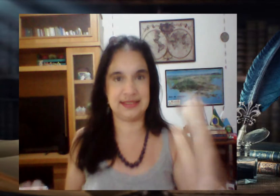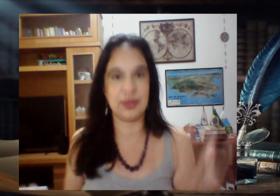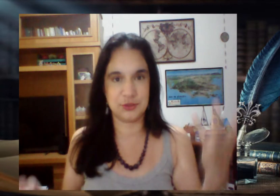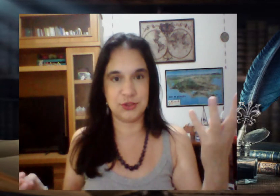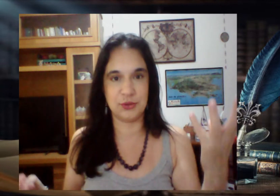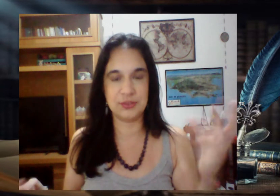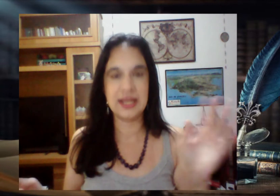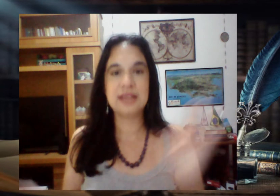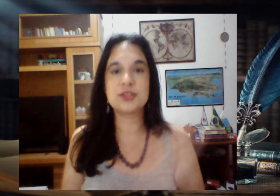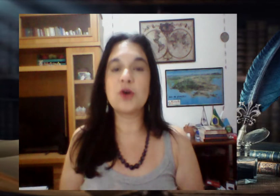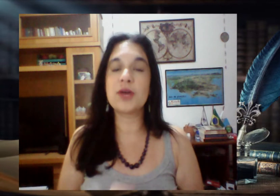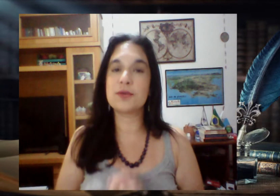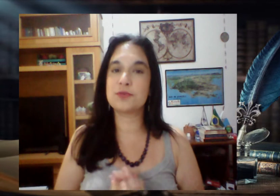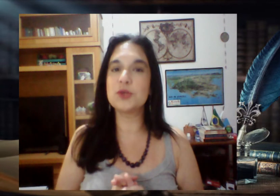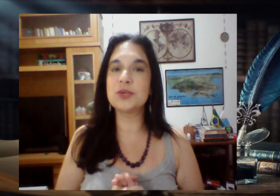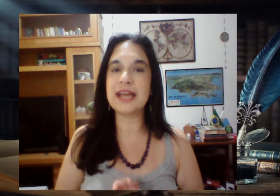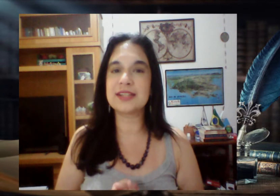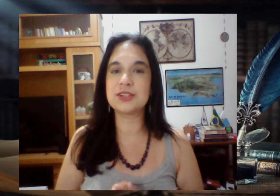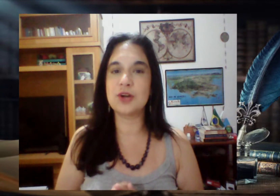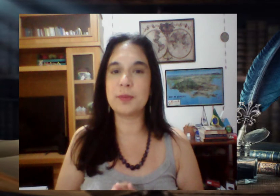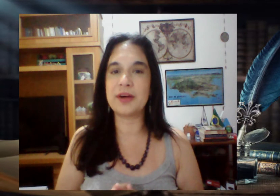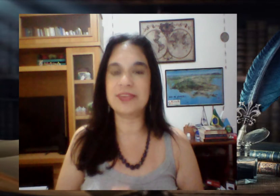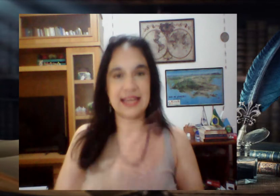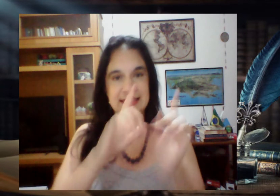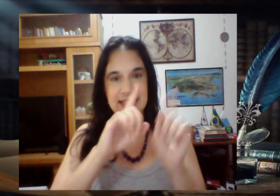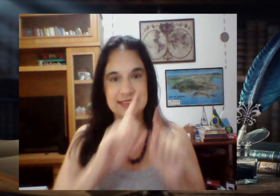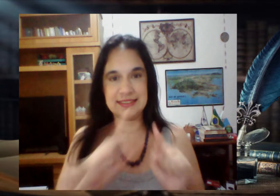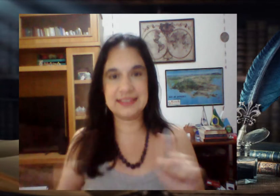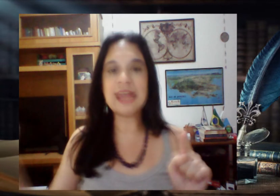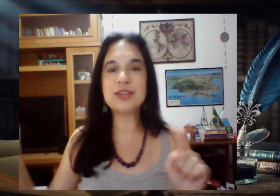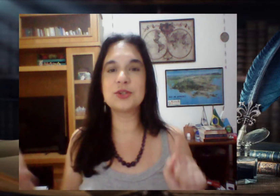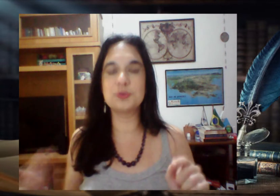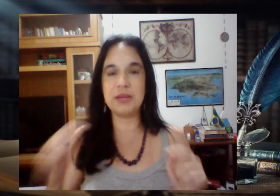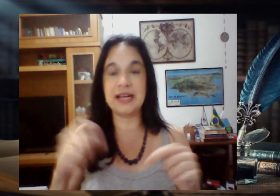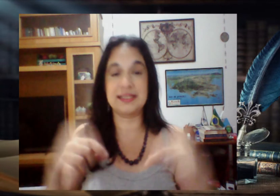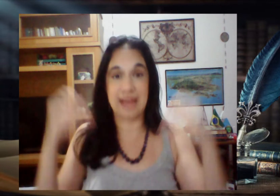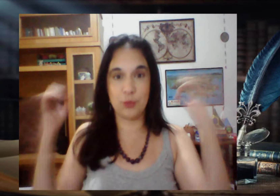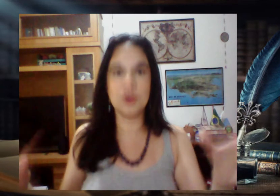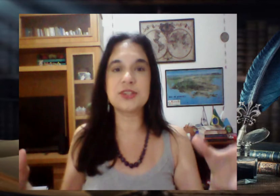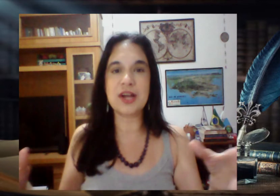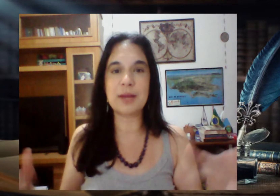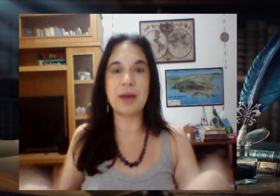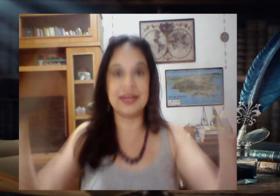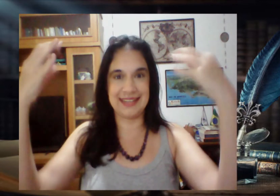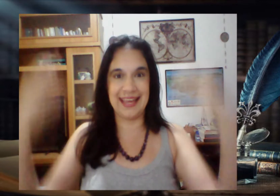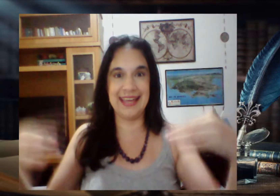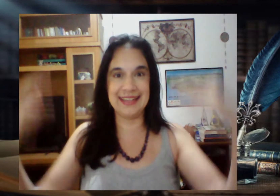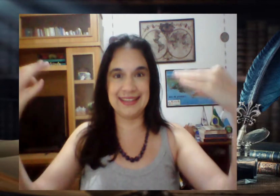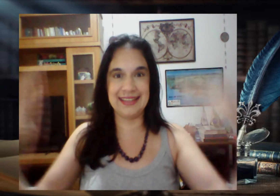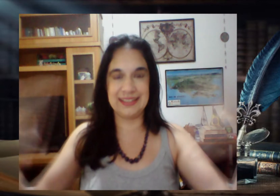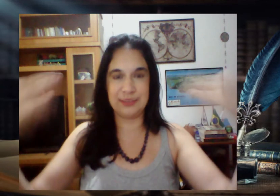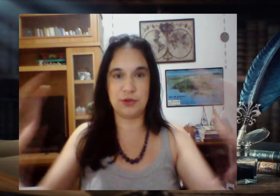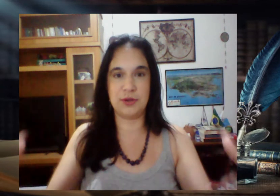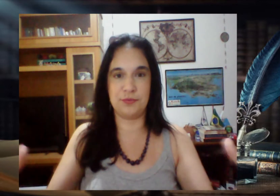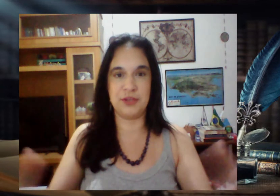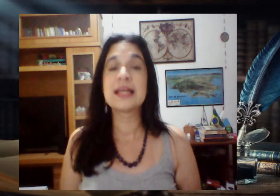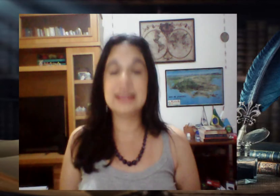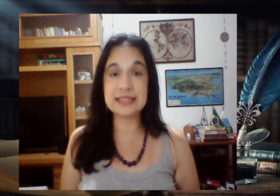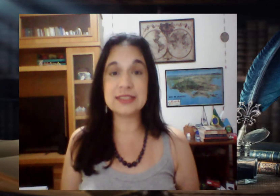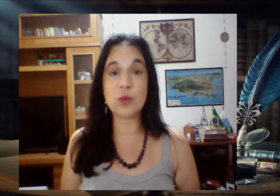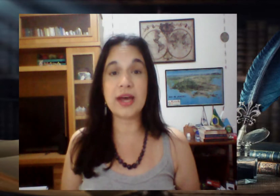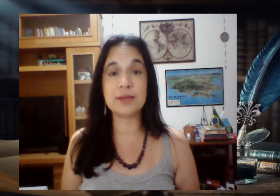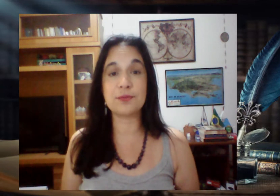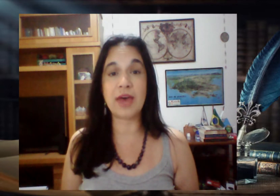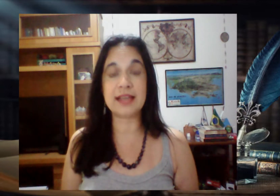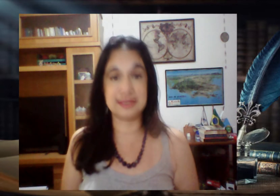a south zone. So if you would like to know about that, stay tuned because I will talk about it in this very video.